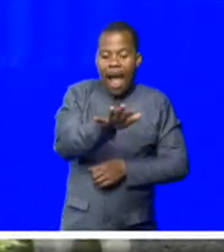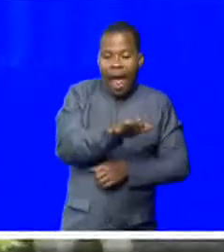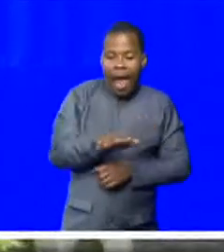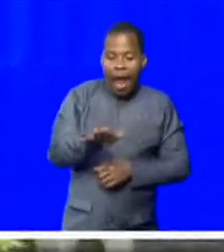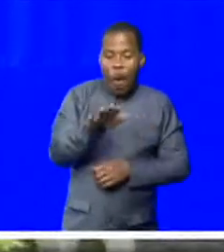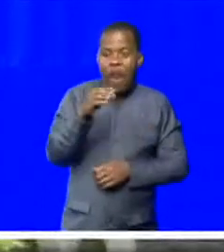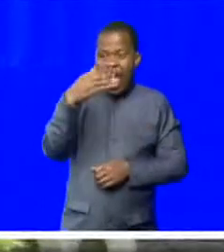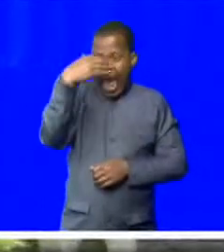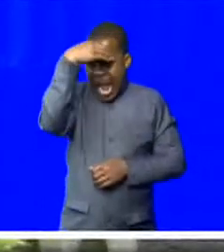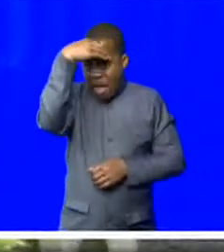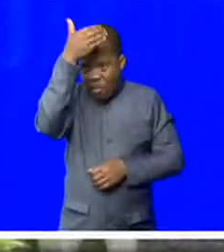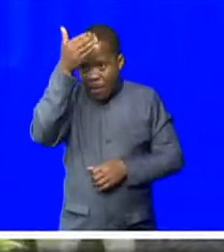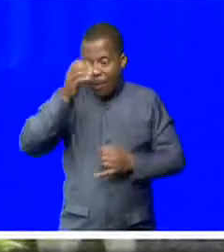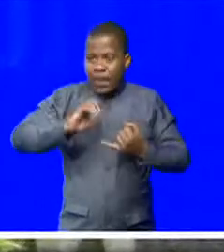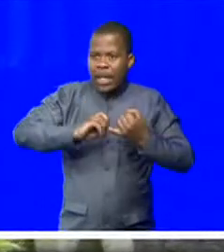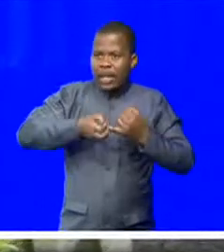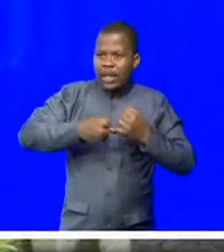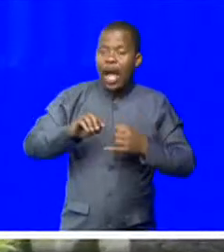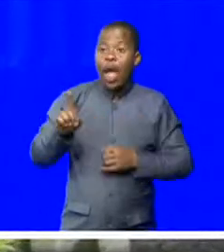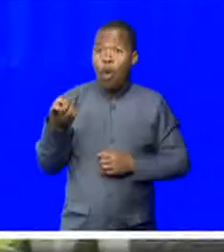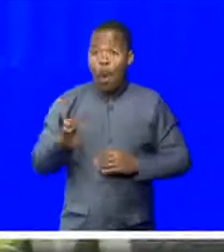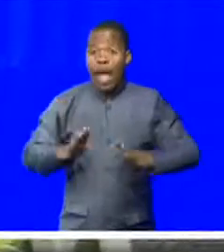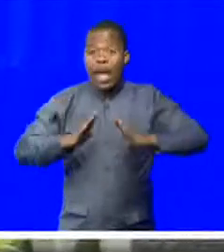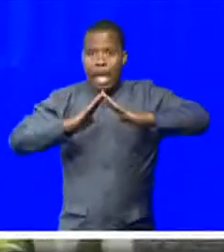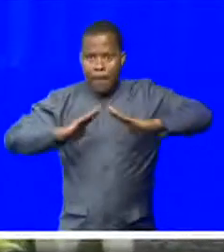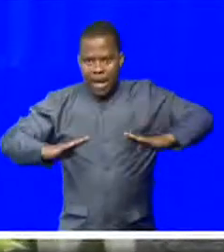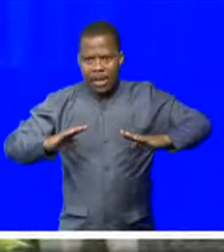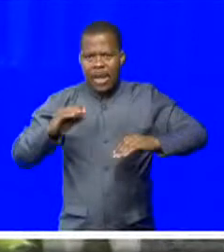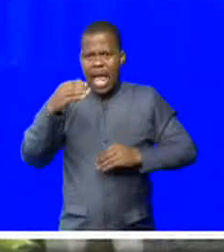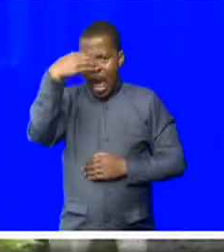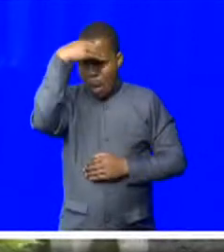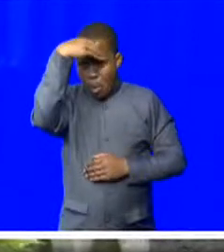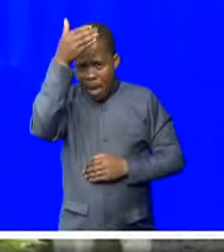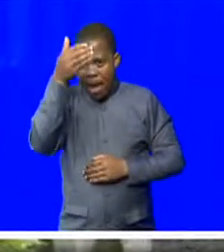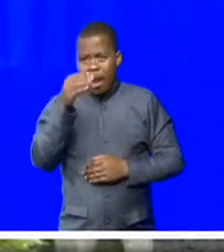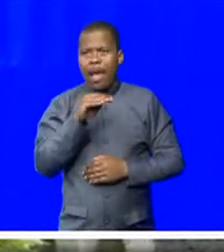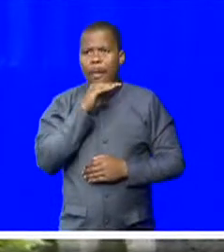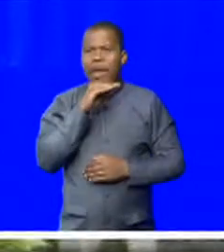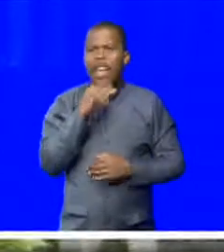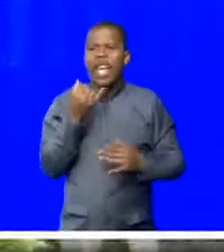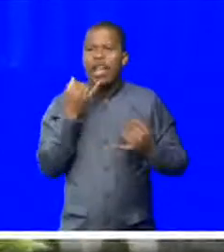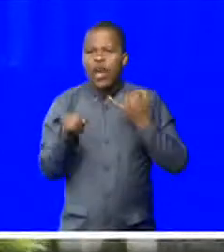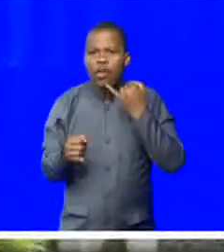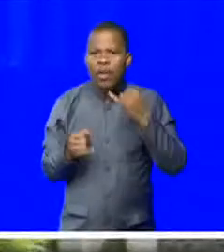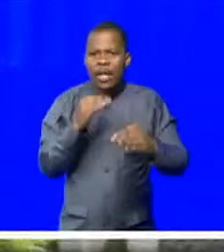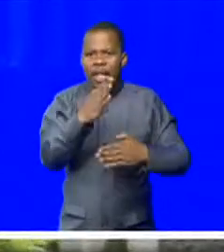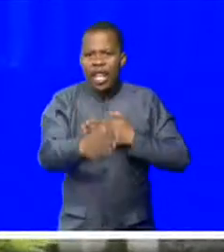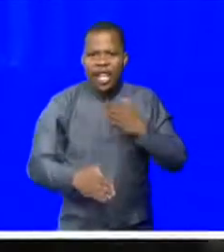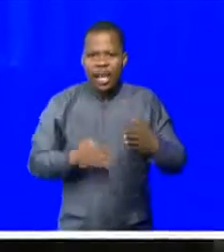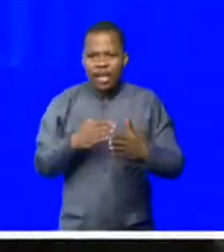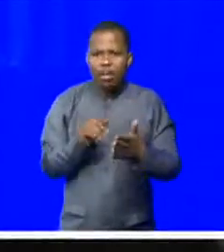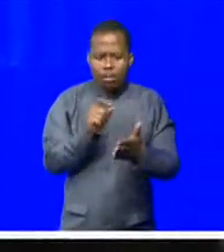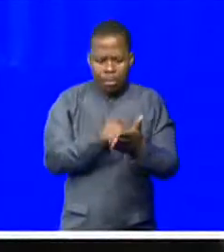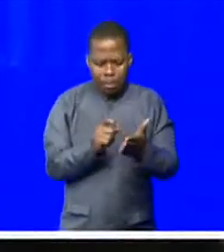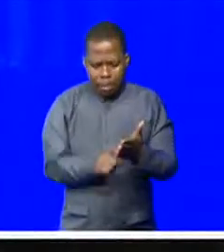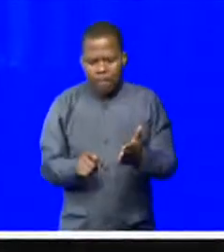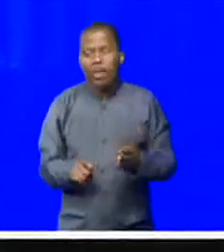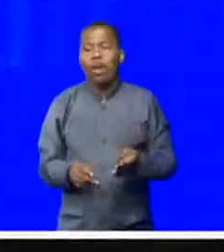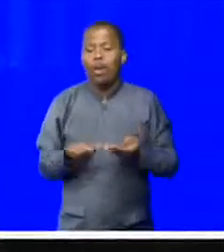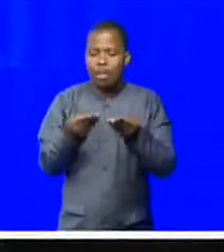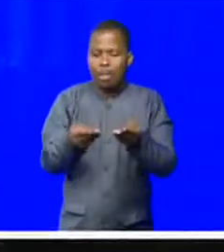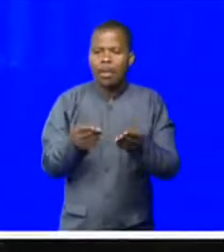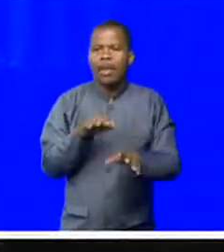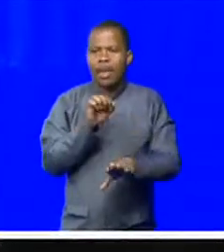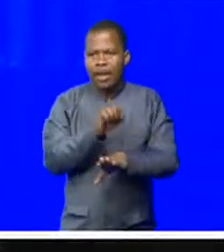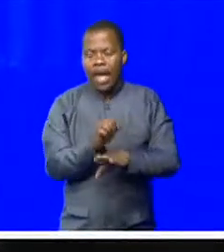to mobilize government ministries and departments to transfer their records to the Eswatini National Archives. The theme of this